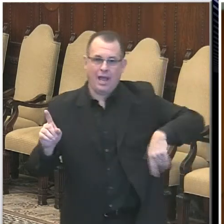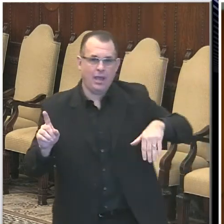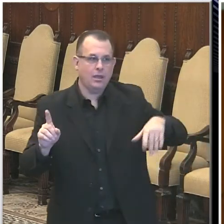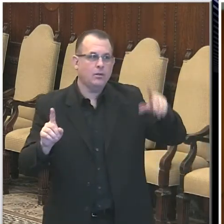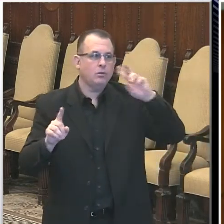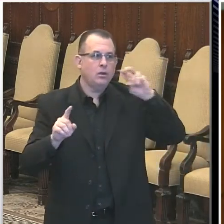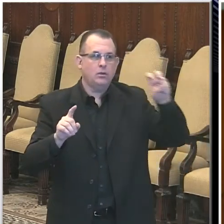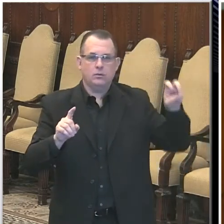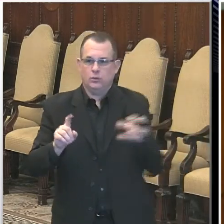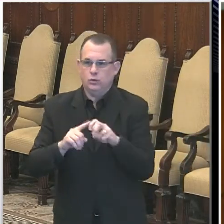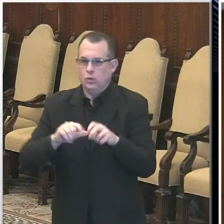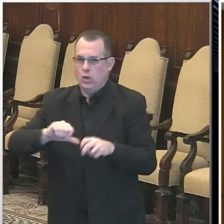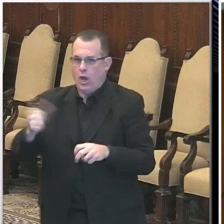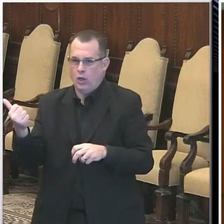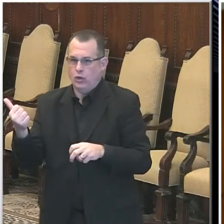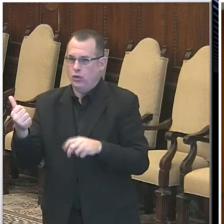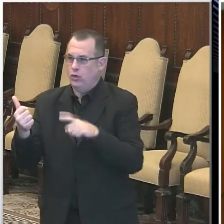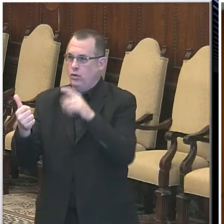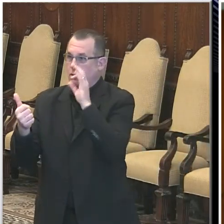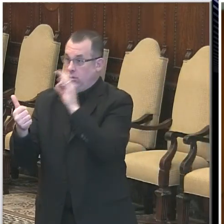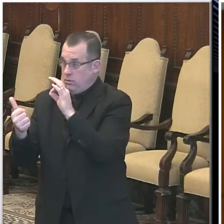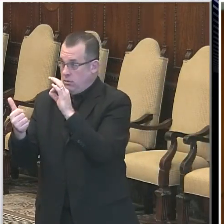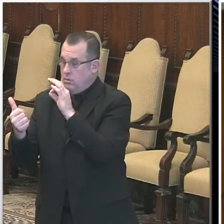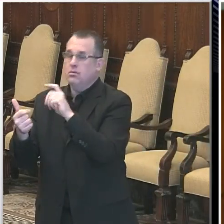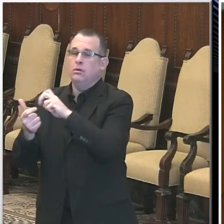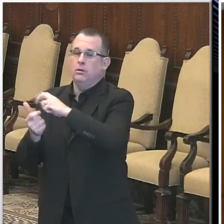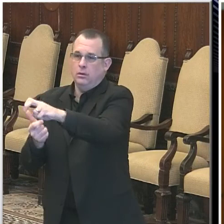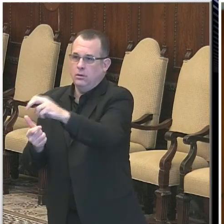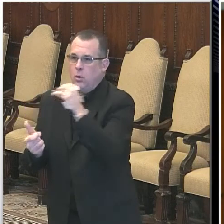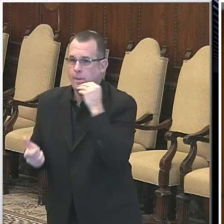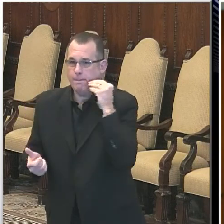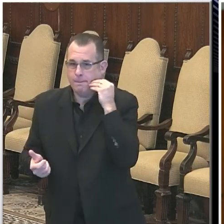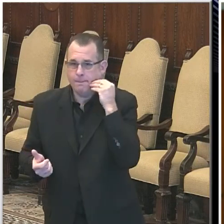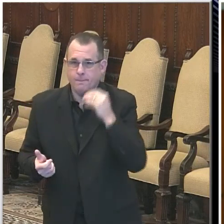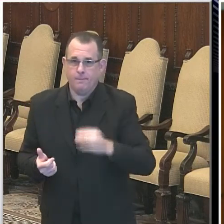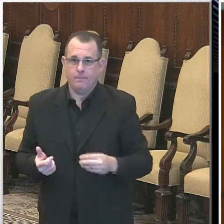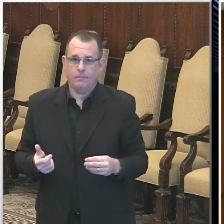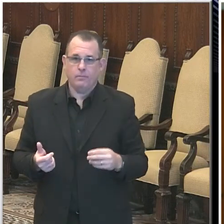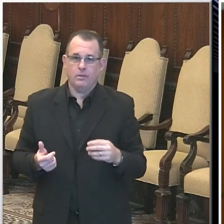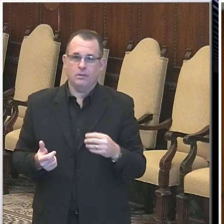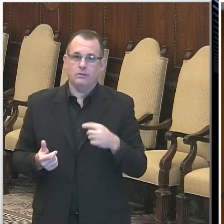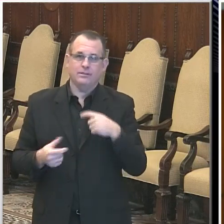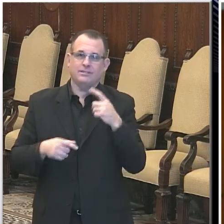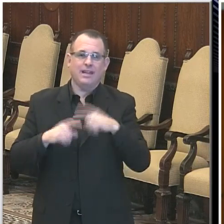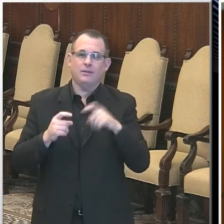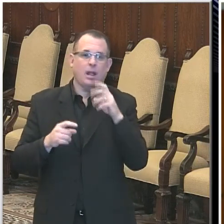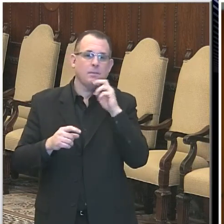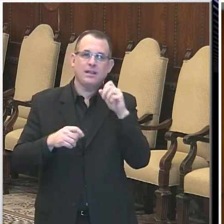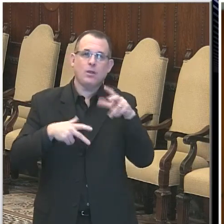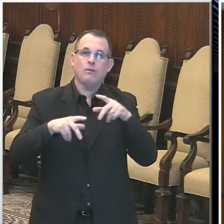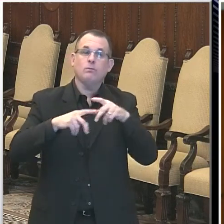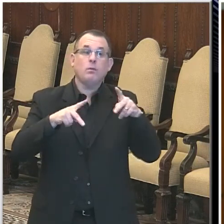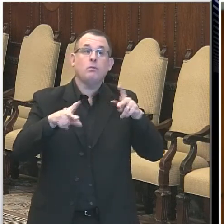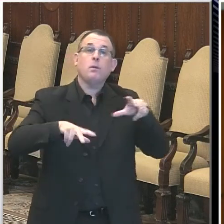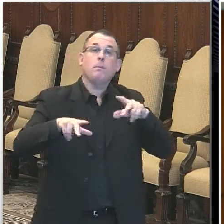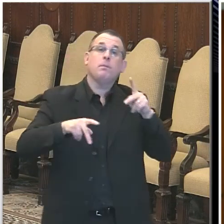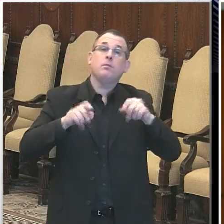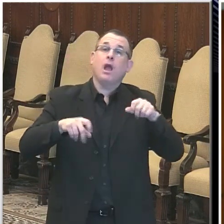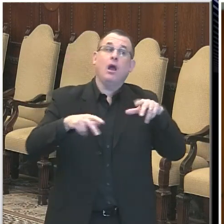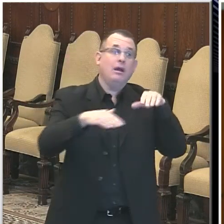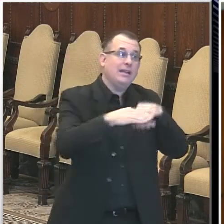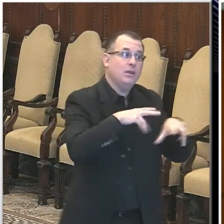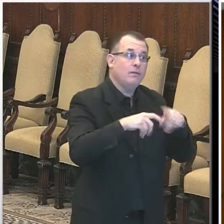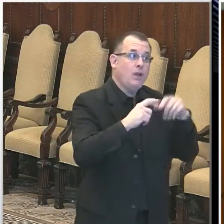not something for anyone to go up and walk up and be admitted to. It's something that only is going to happen